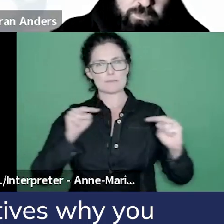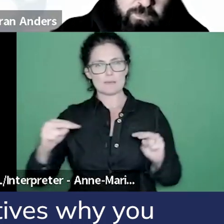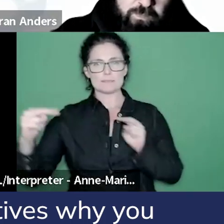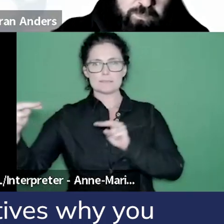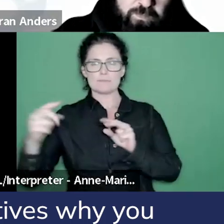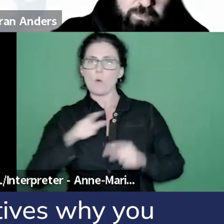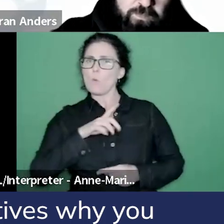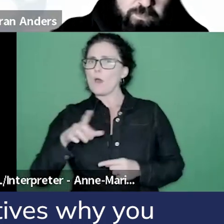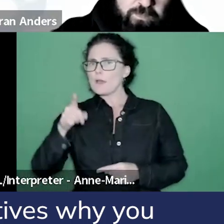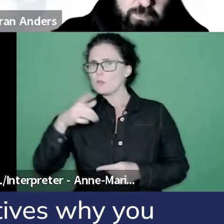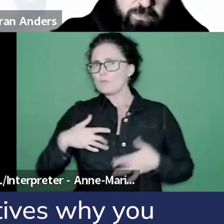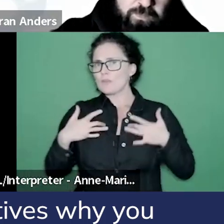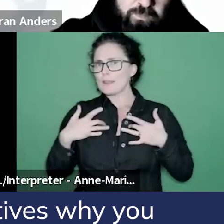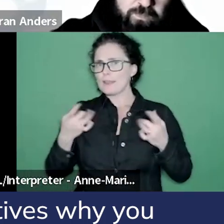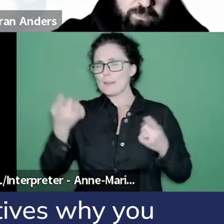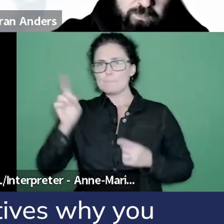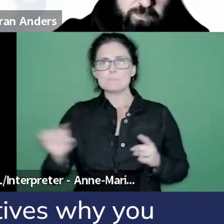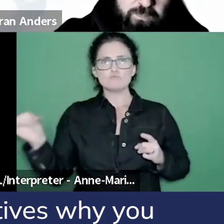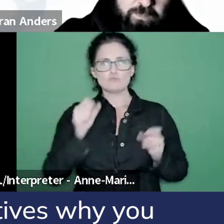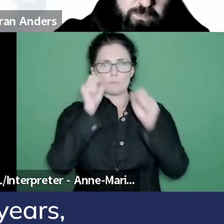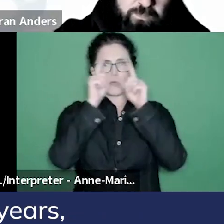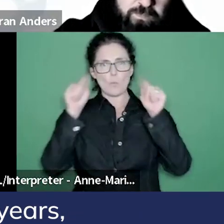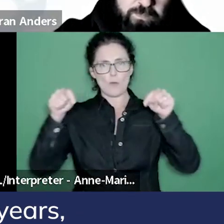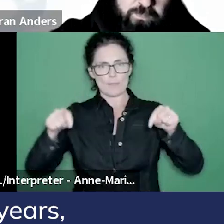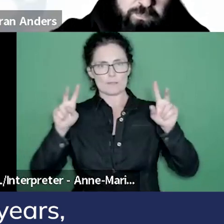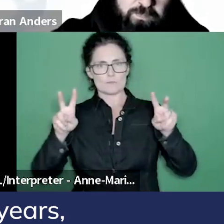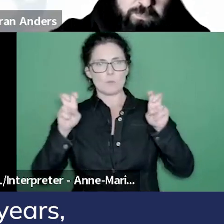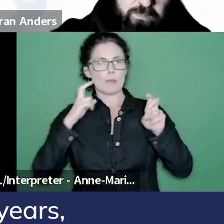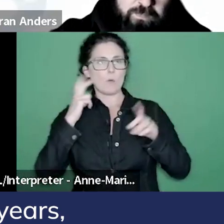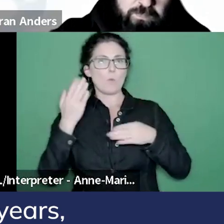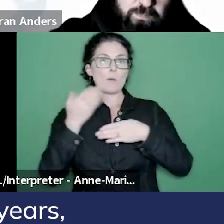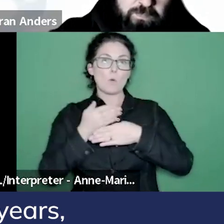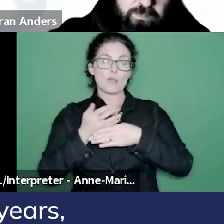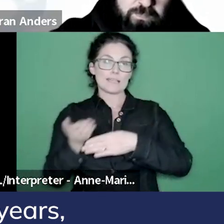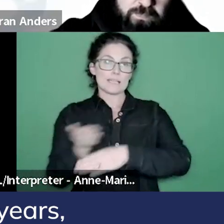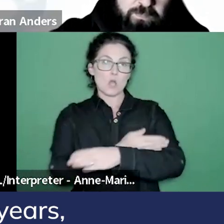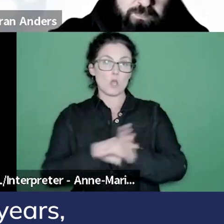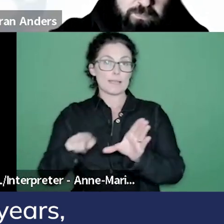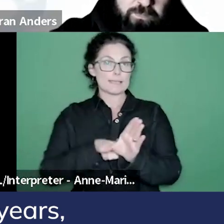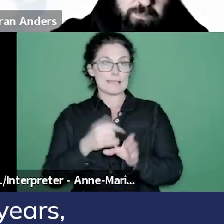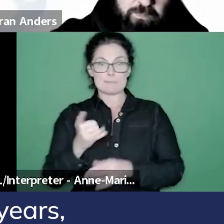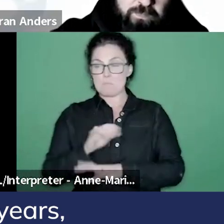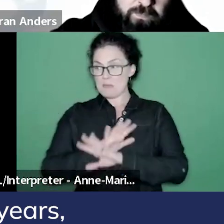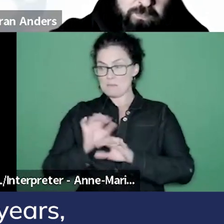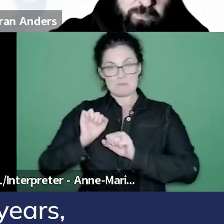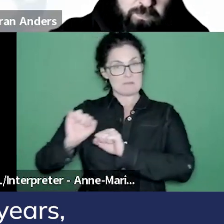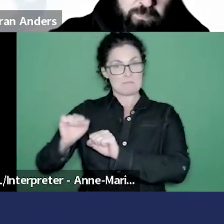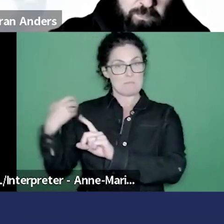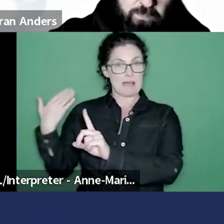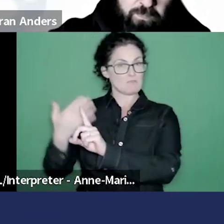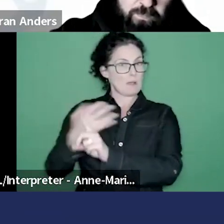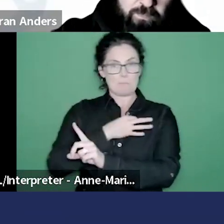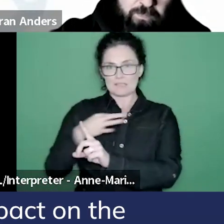it's important for people to be aware of this topic when they're working in the early years, even if they might not be from a medical background?